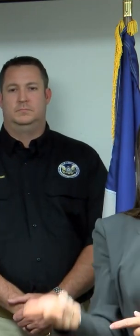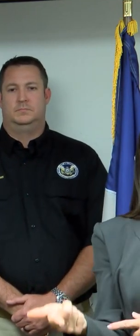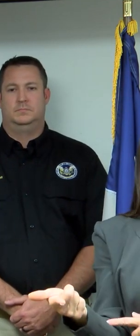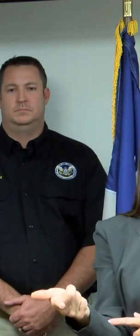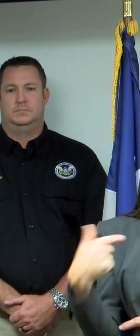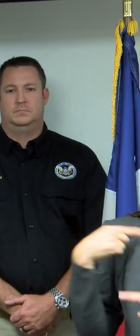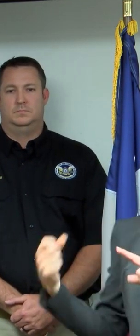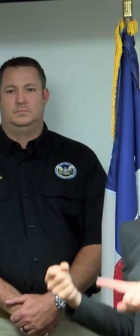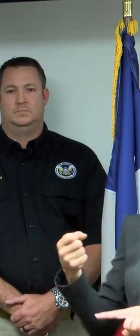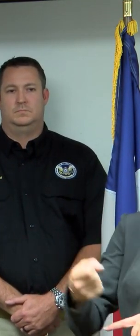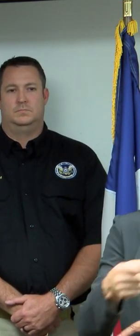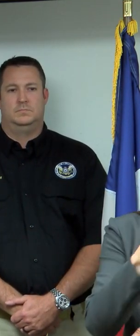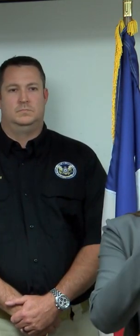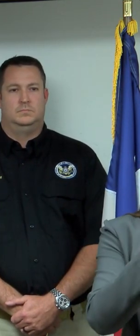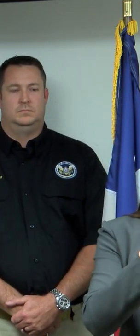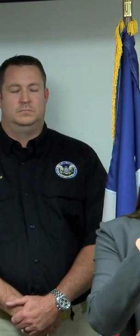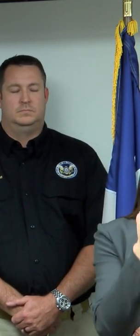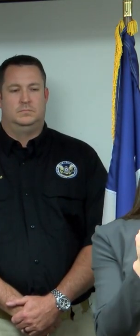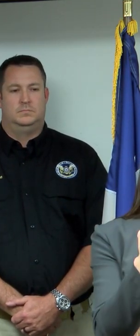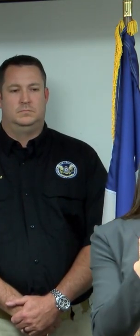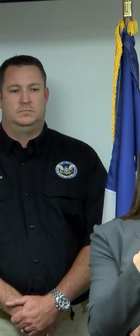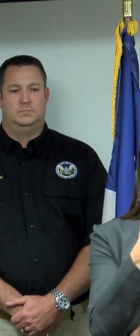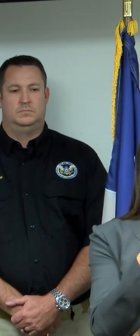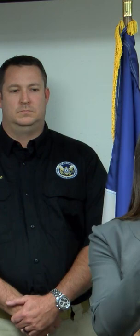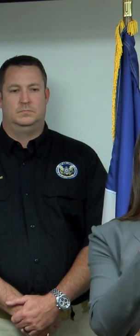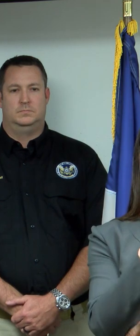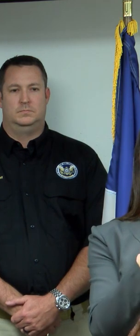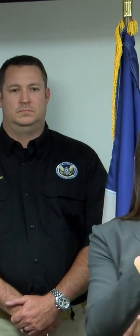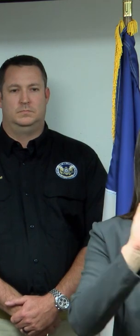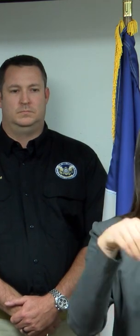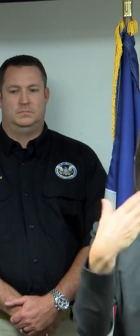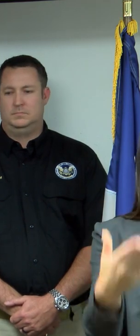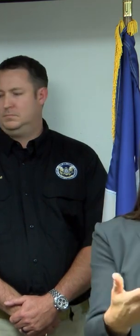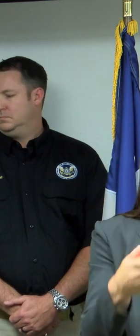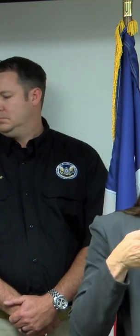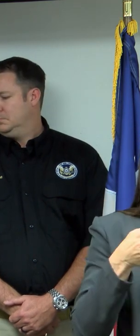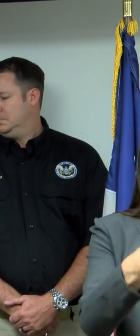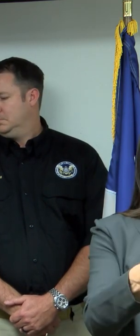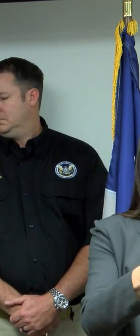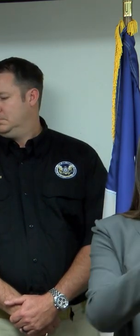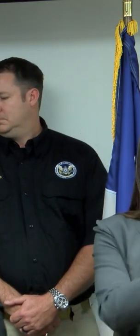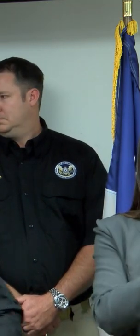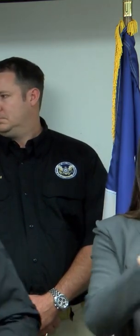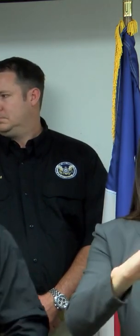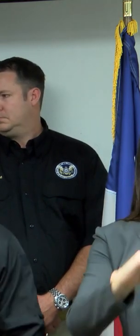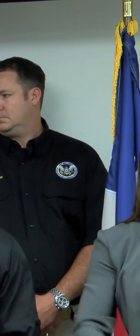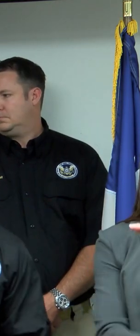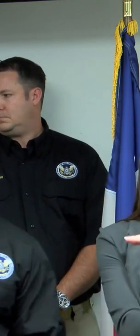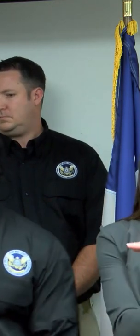I will bring up Mark Grant to provide a road and bridge update. Mark?